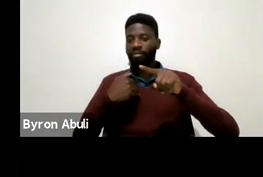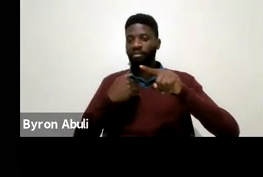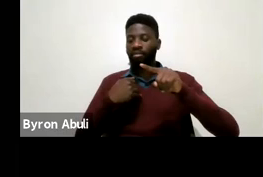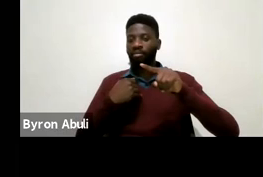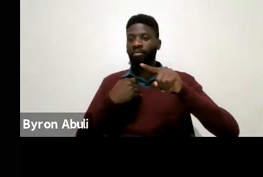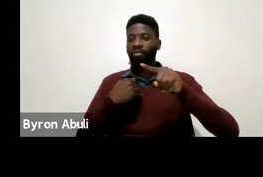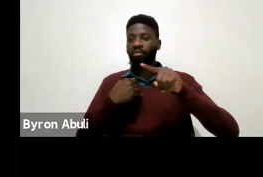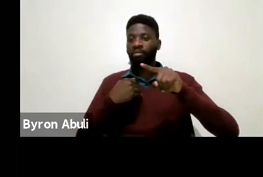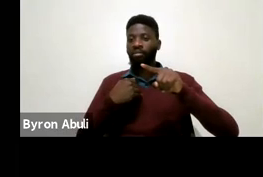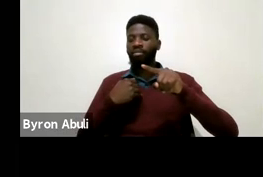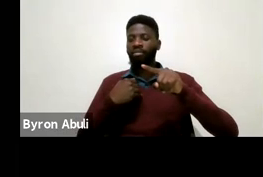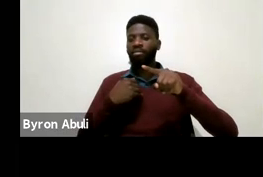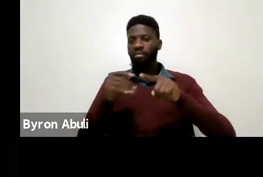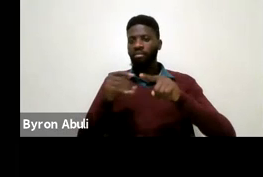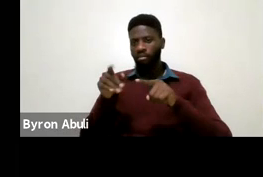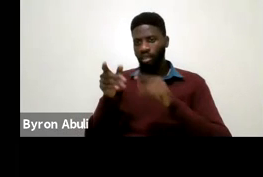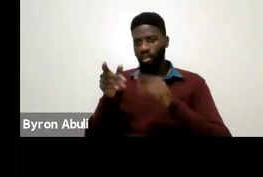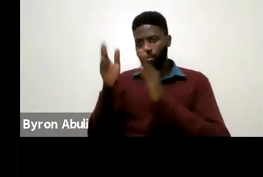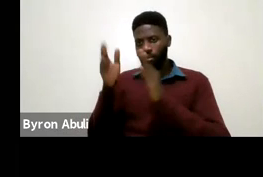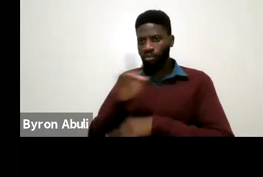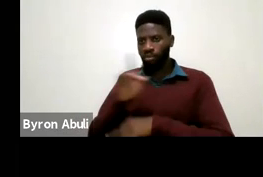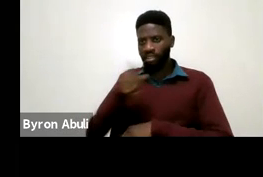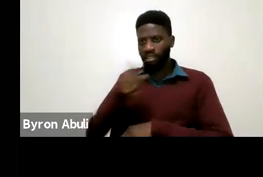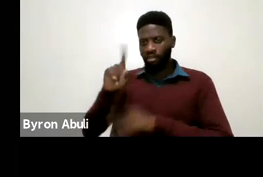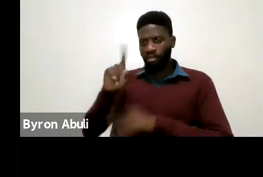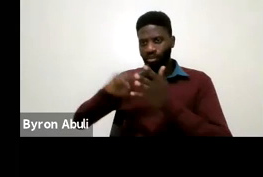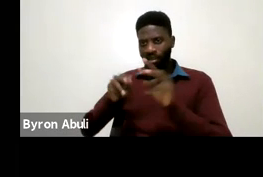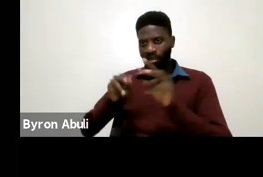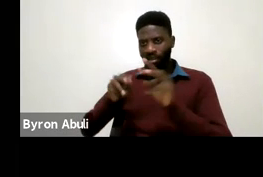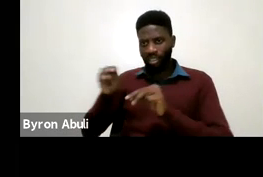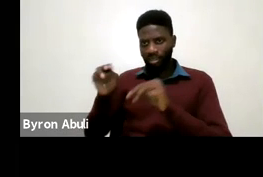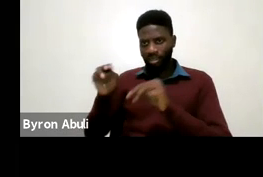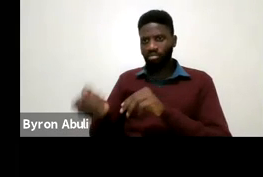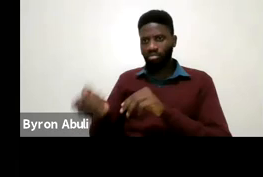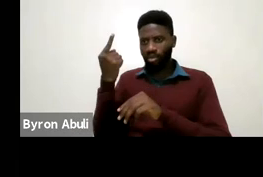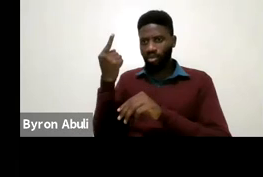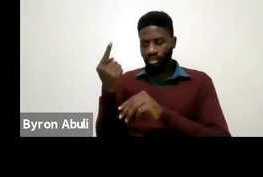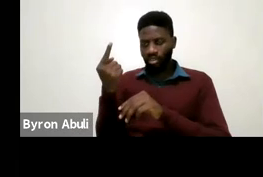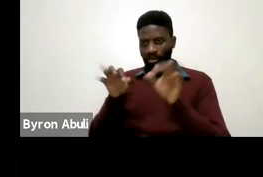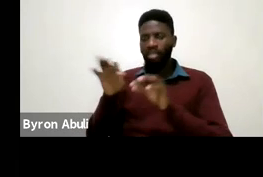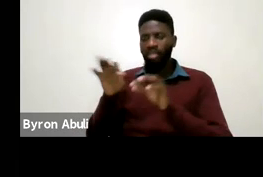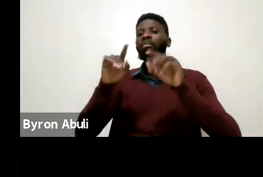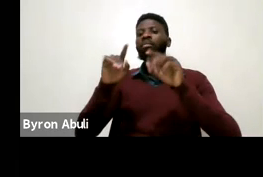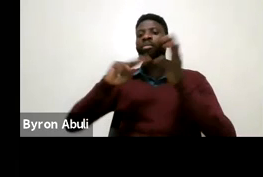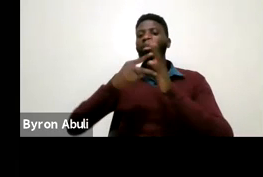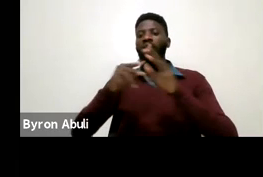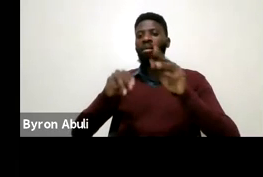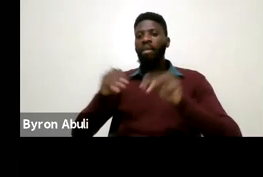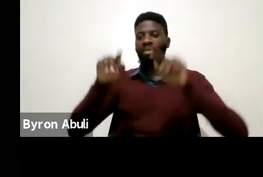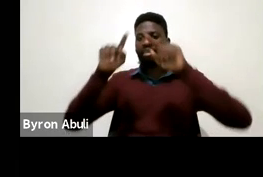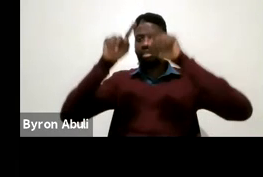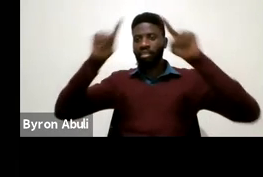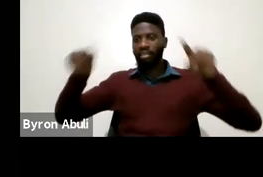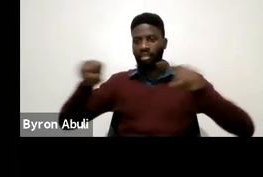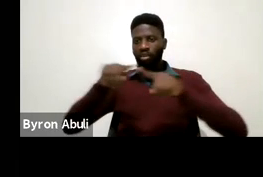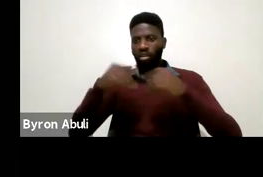can I call on somebody who told me is in project management? What is in the project triangle? Project management triangle. Quickly,